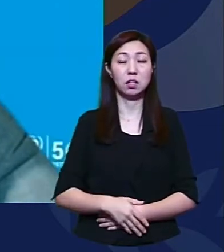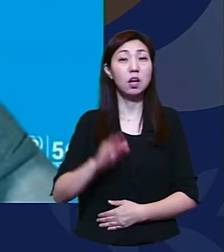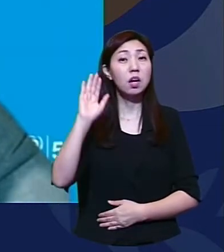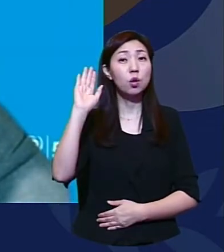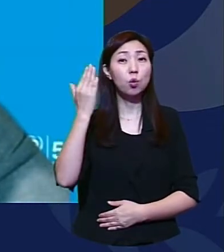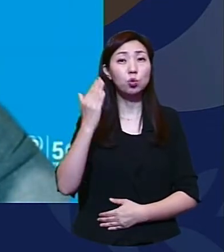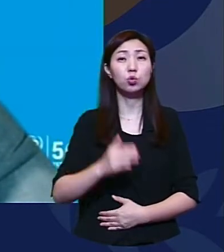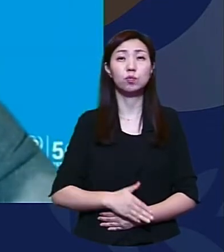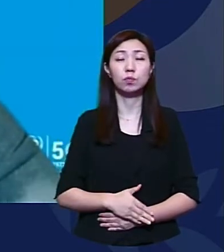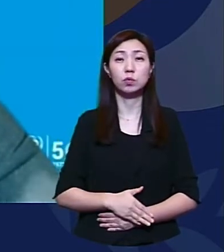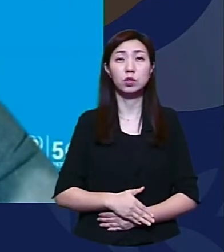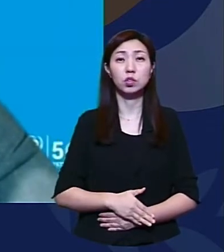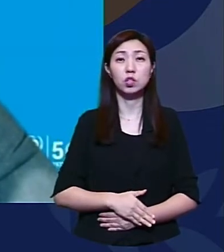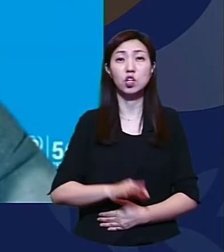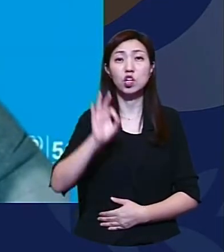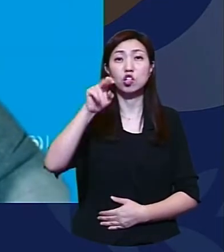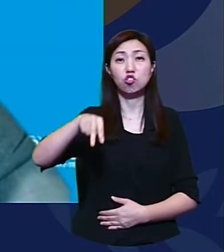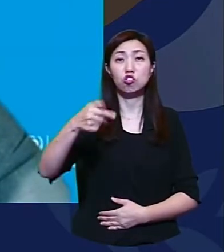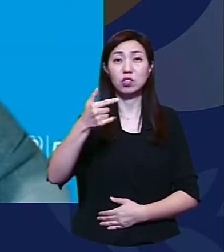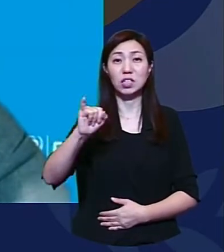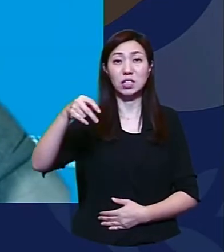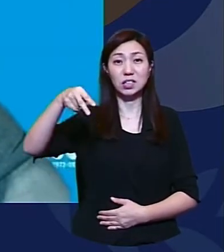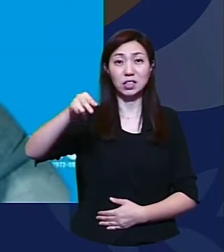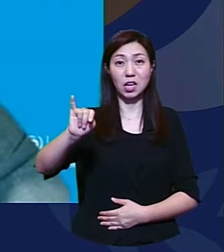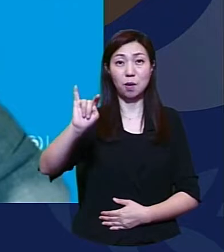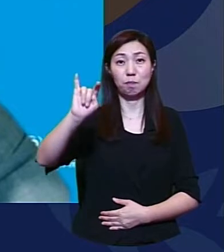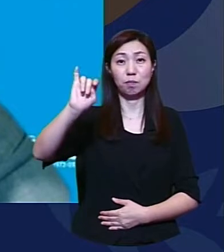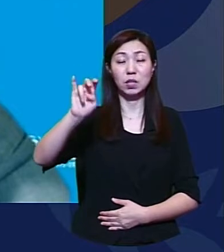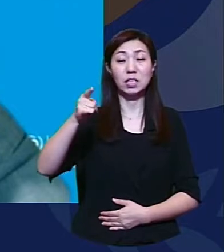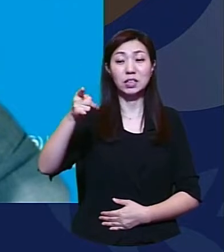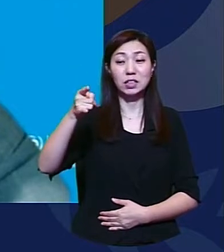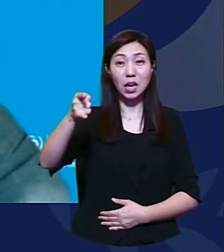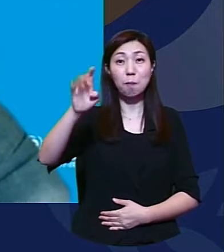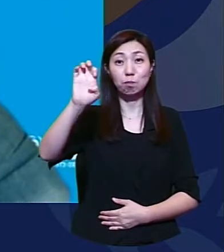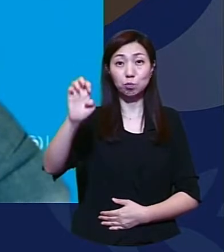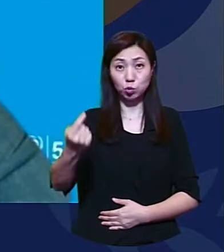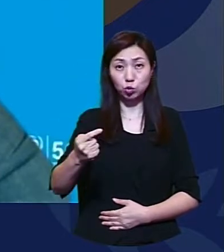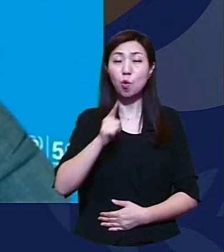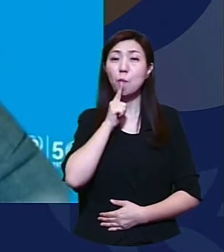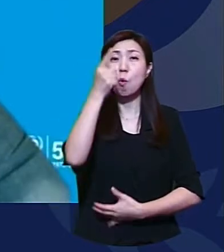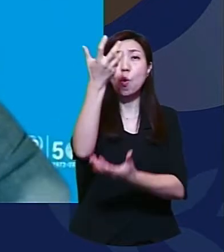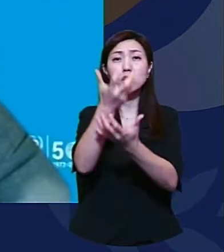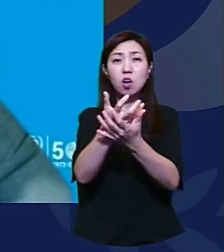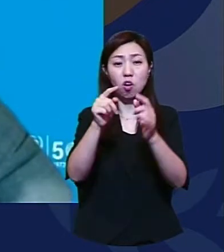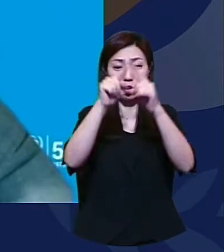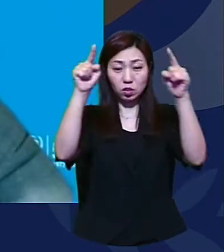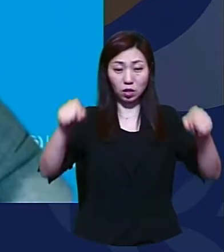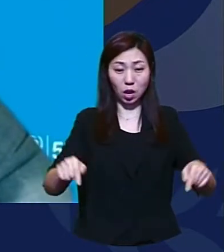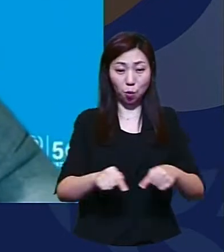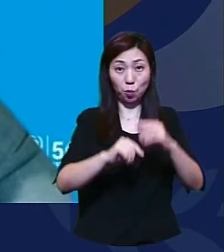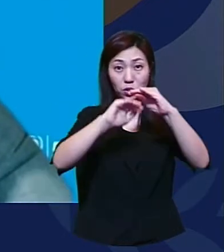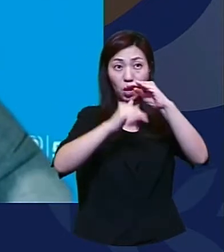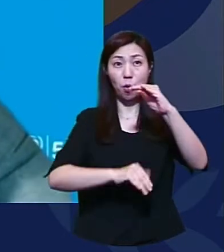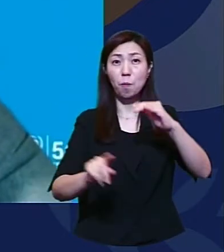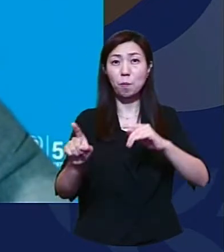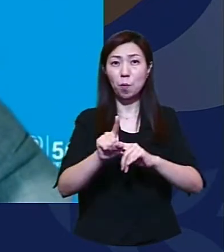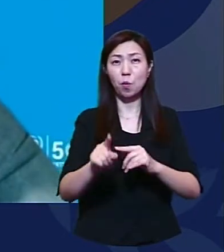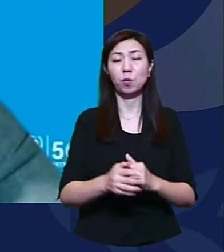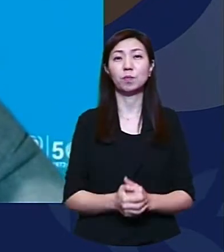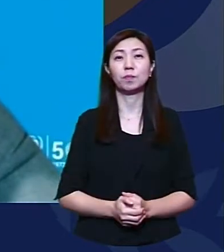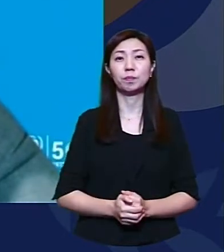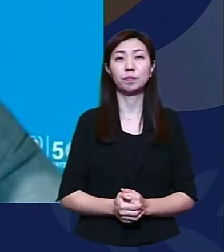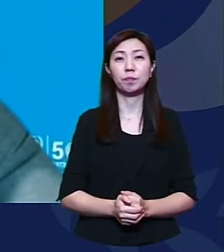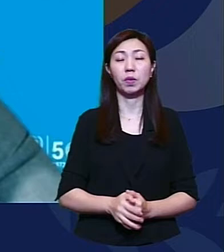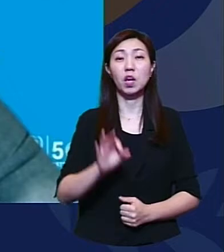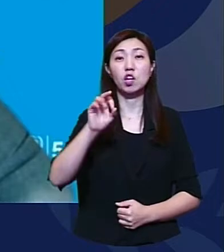UNICEF report lays this out in stark terms. And let me quote some of the findings of the